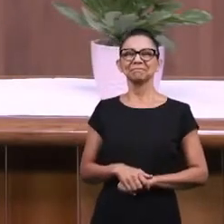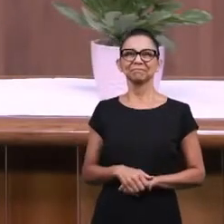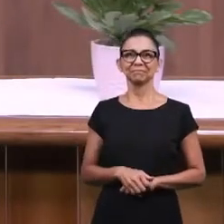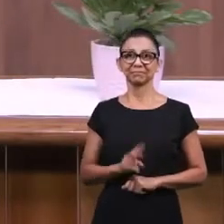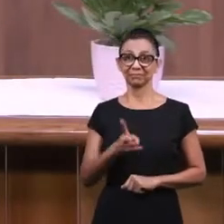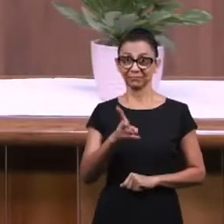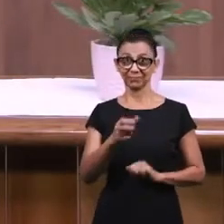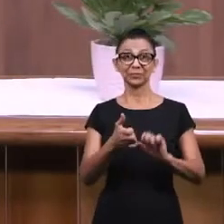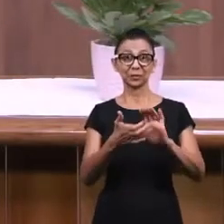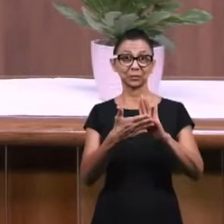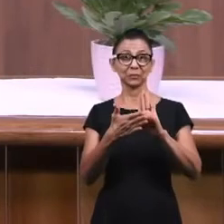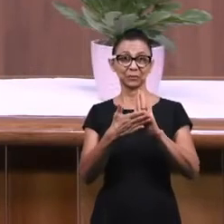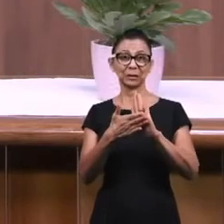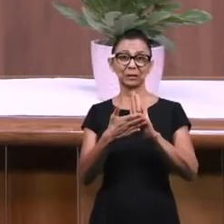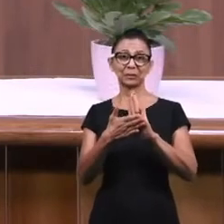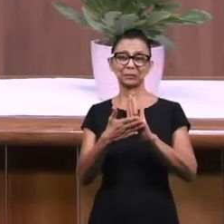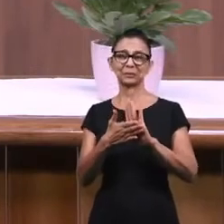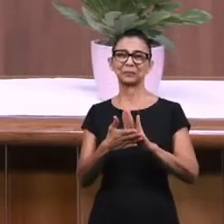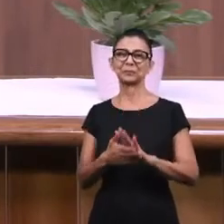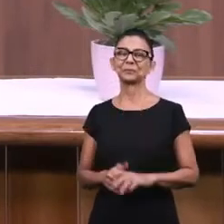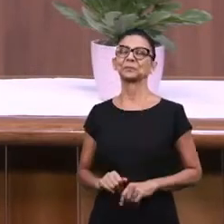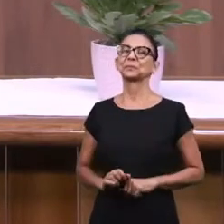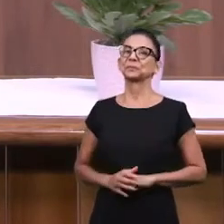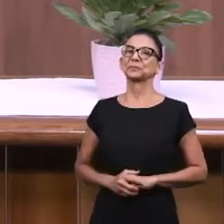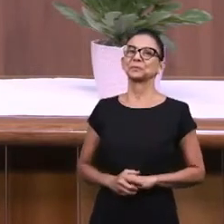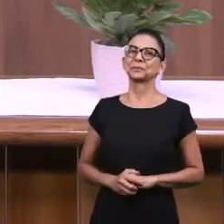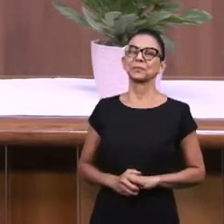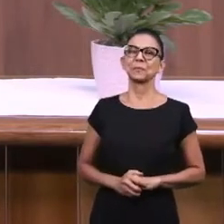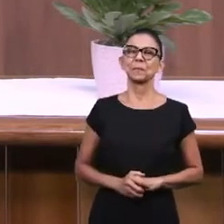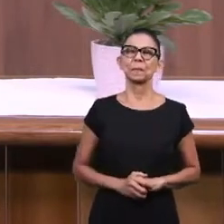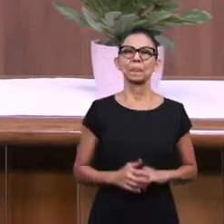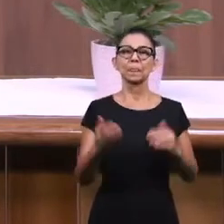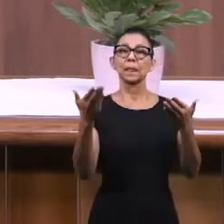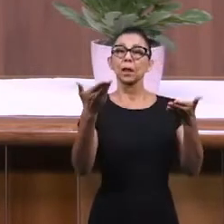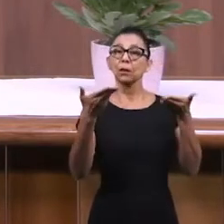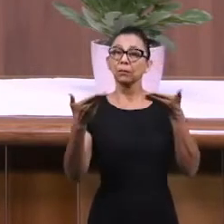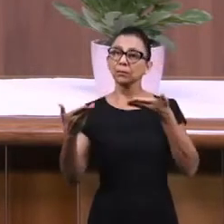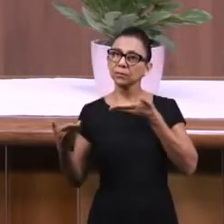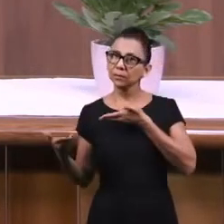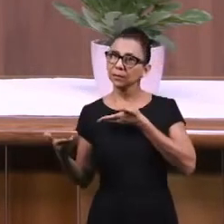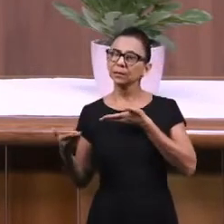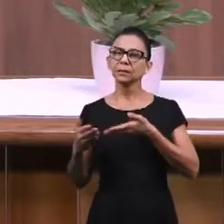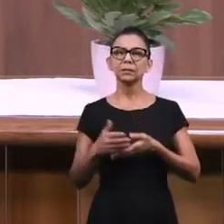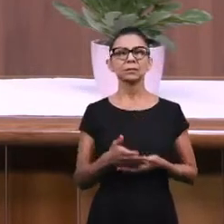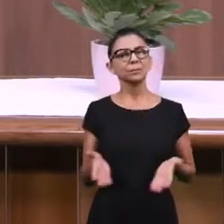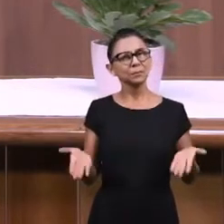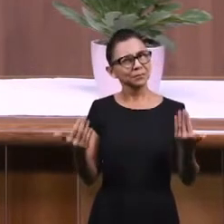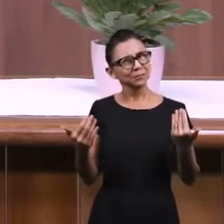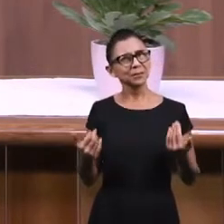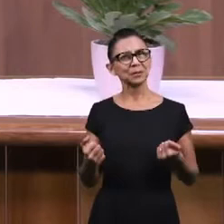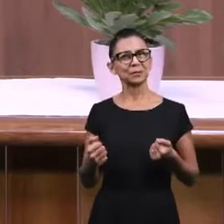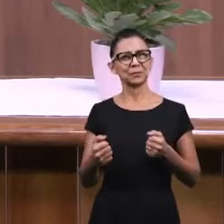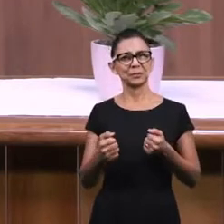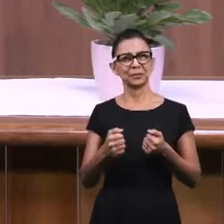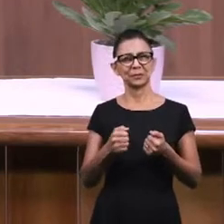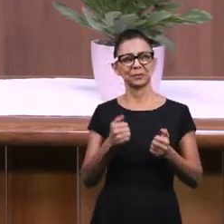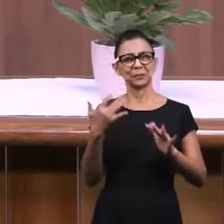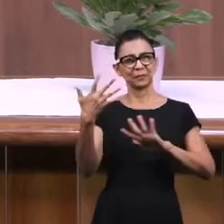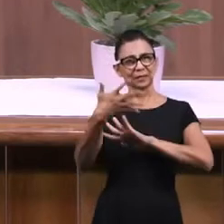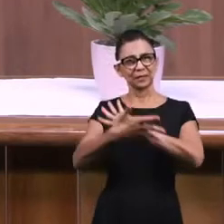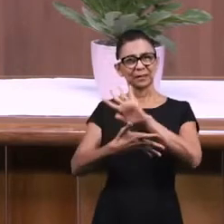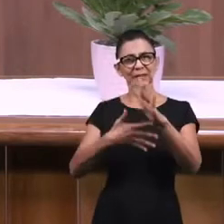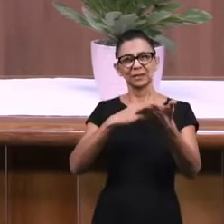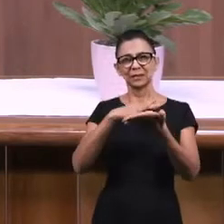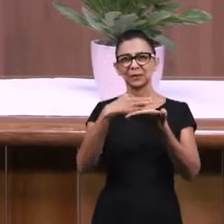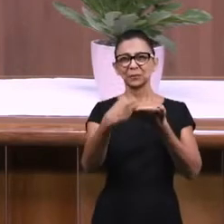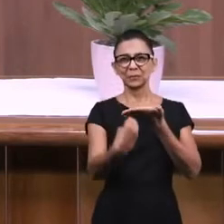God. Let us sing one more song to the Lord in glorification. And I invite you who is watching to sing with us, to be